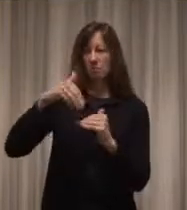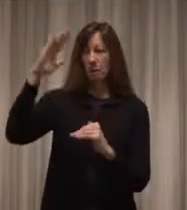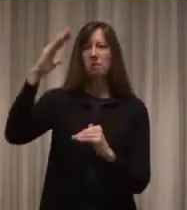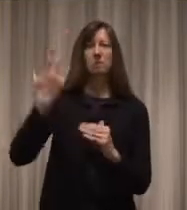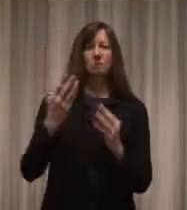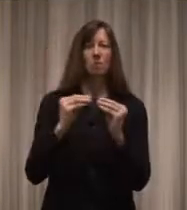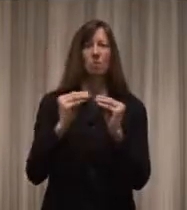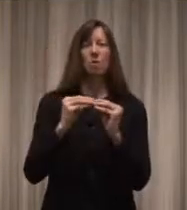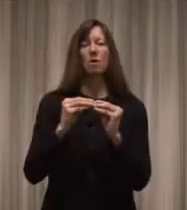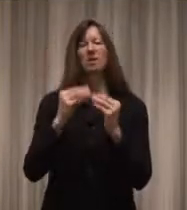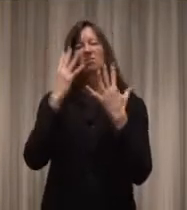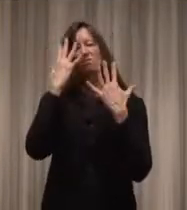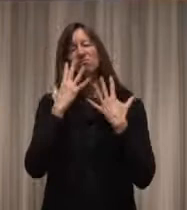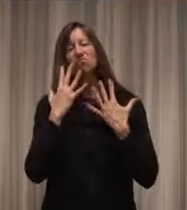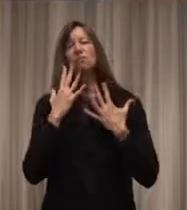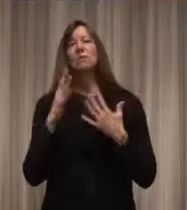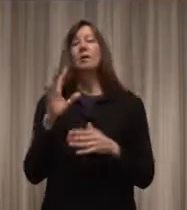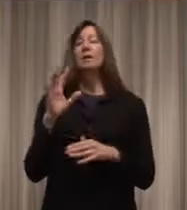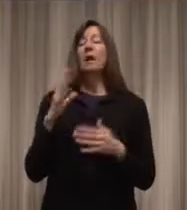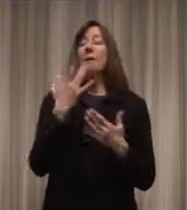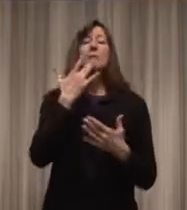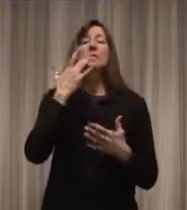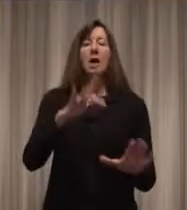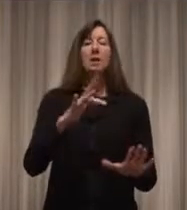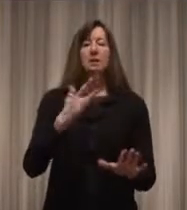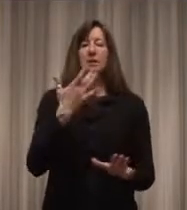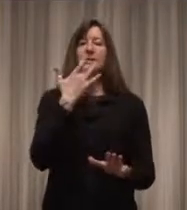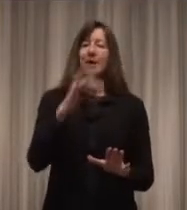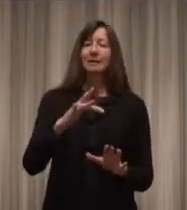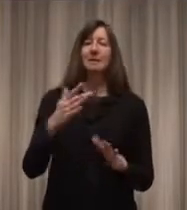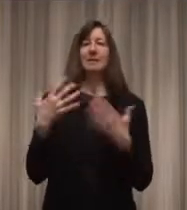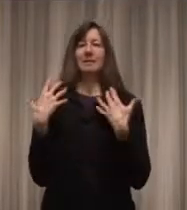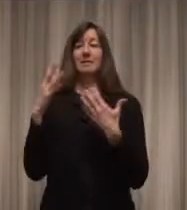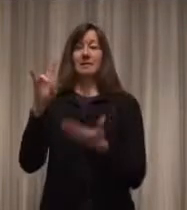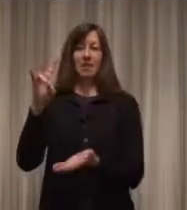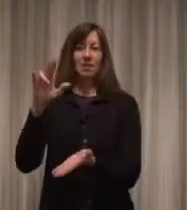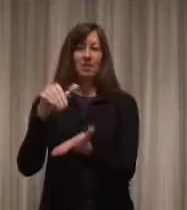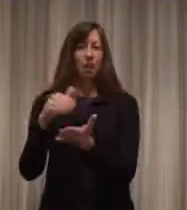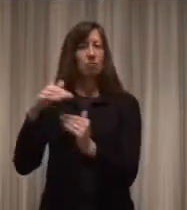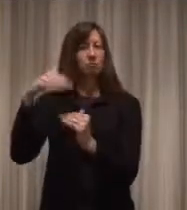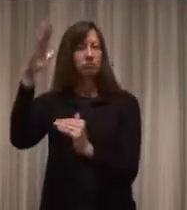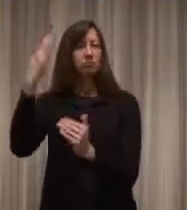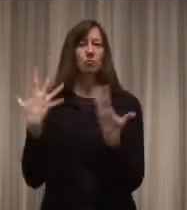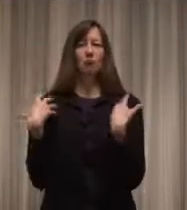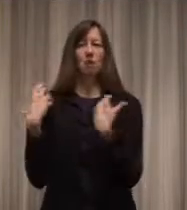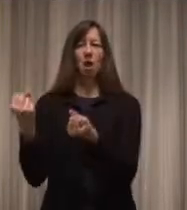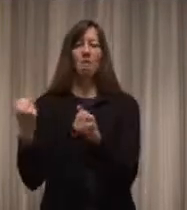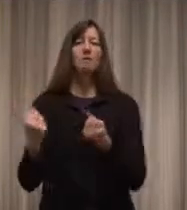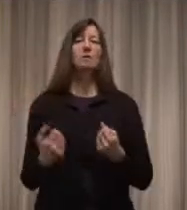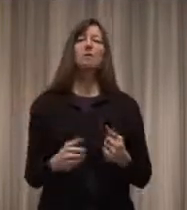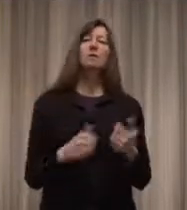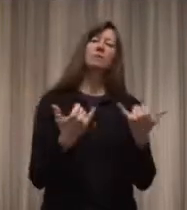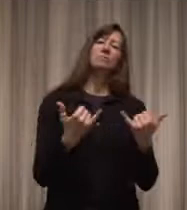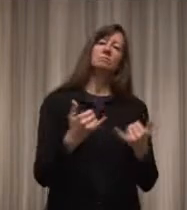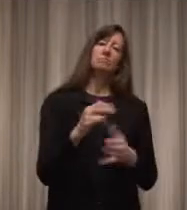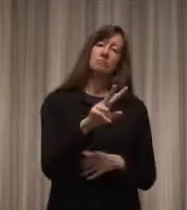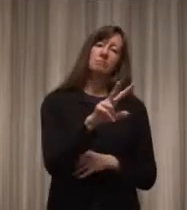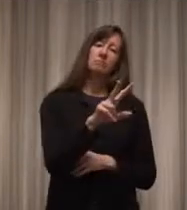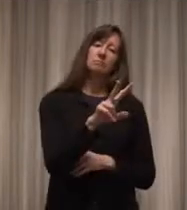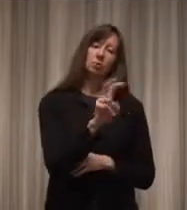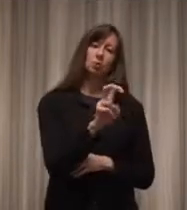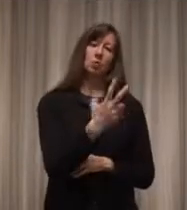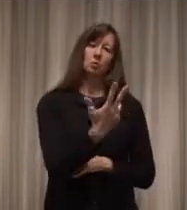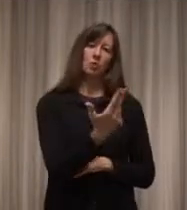Fortunately, 7,037 recovered, and tragically now 213 of our neighbors,